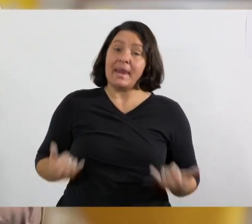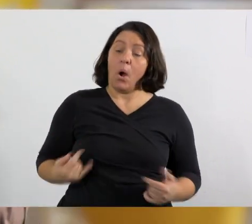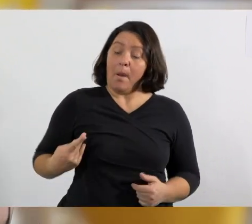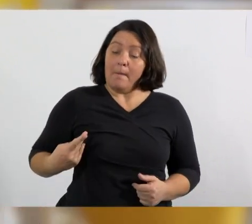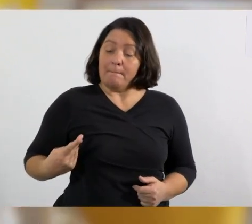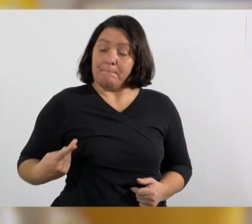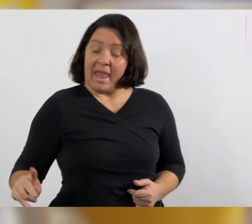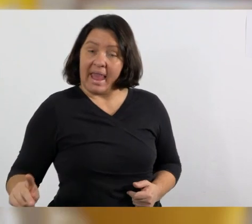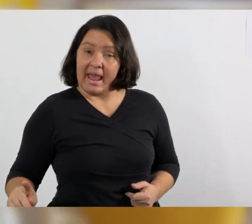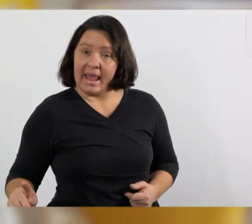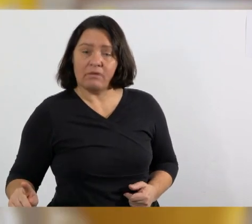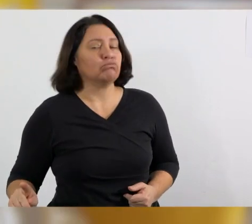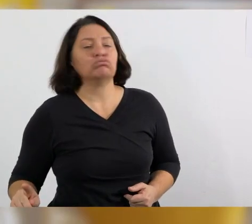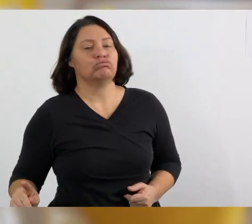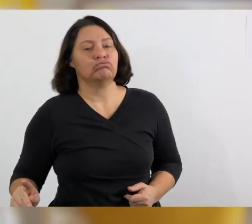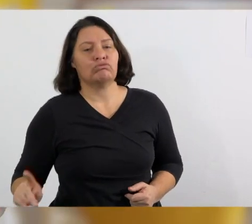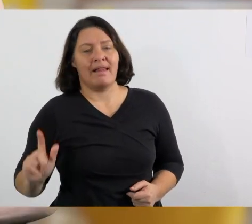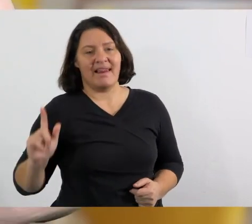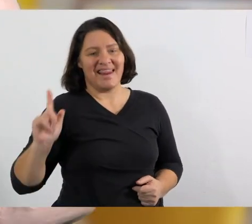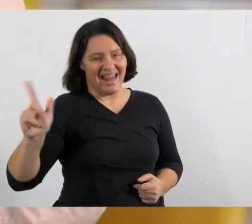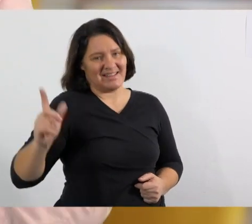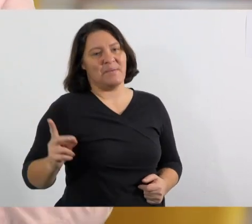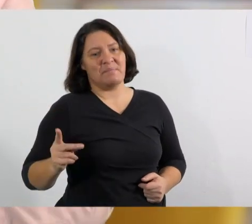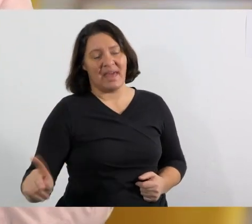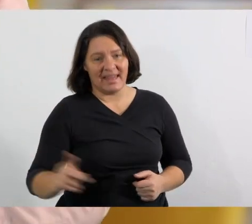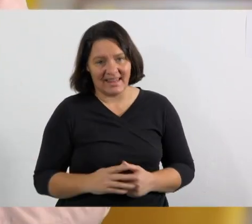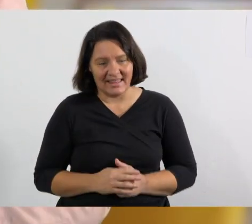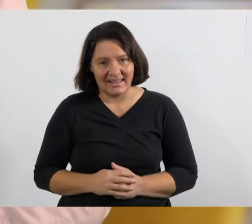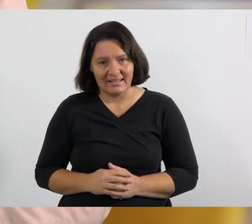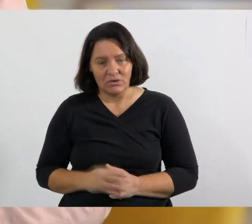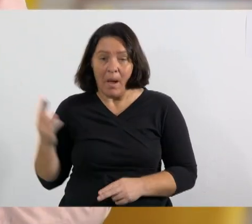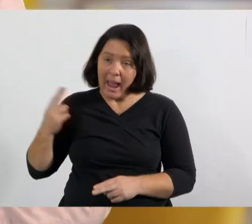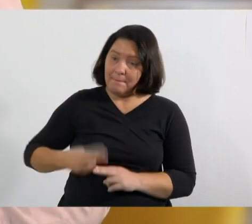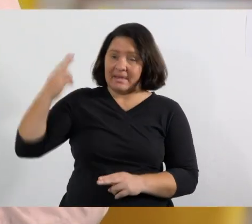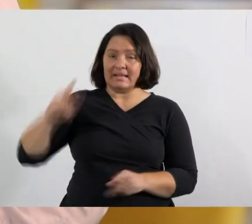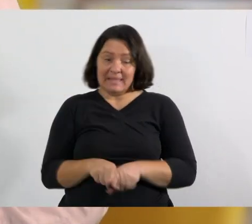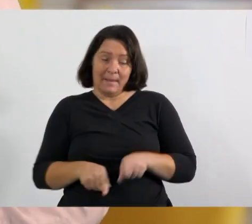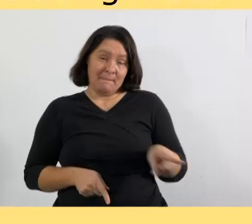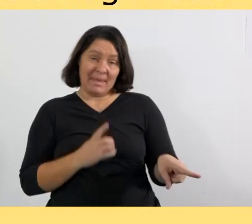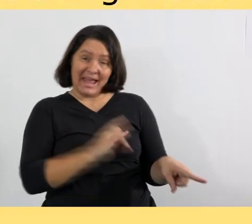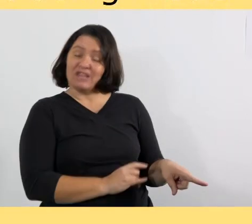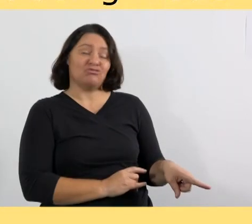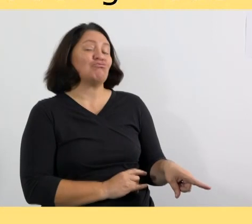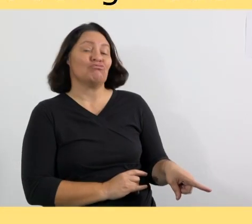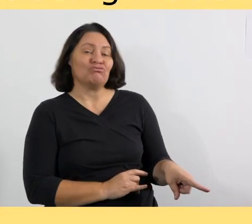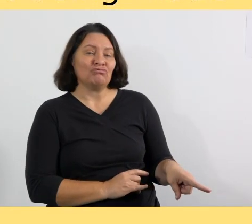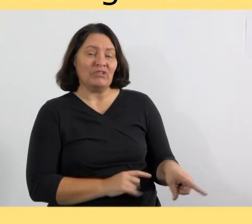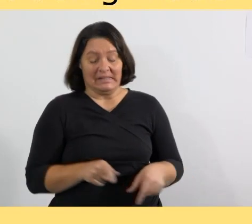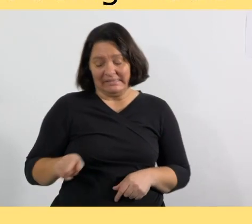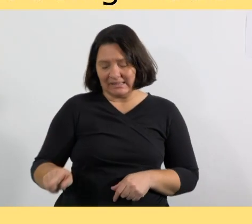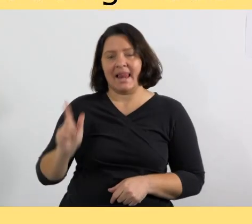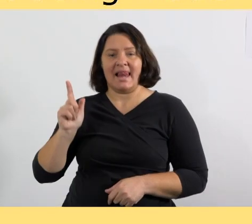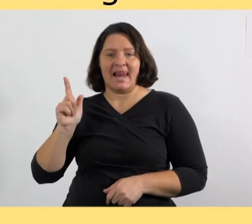date. It is not immediate as we saw in cash transactions. Once you understand the difference